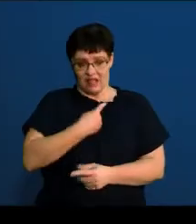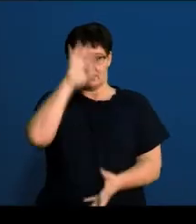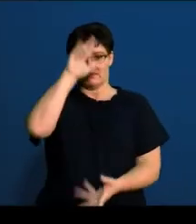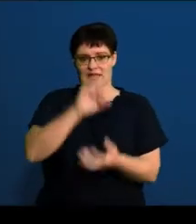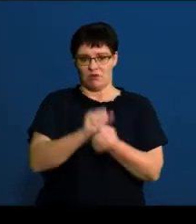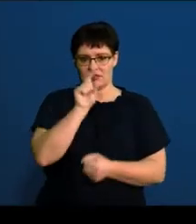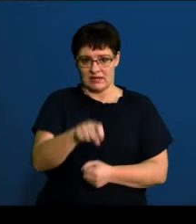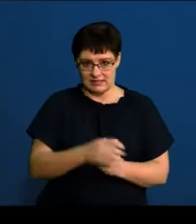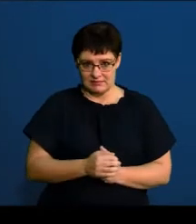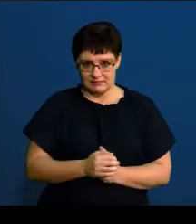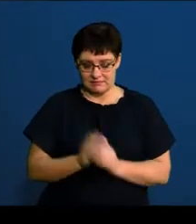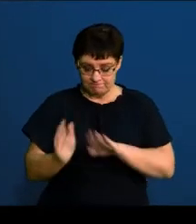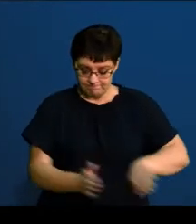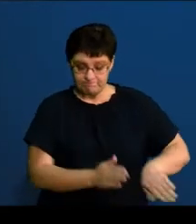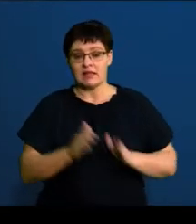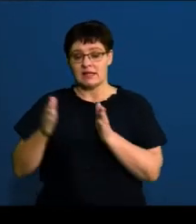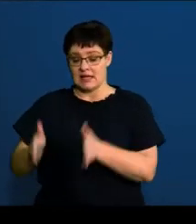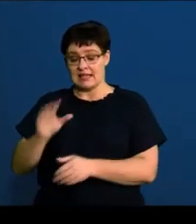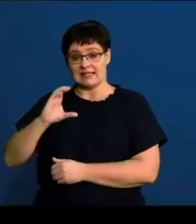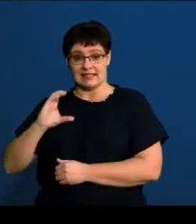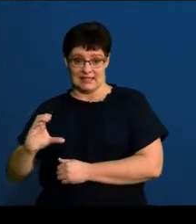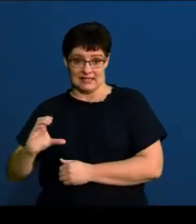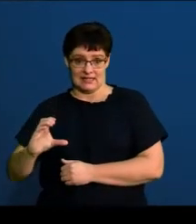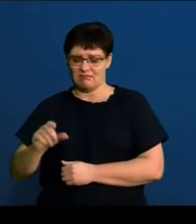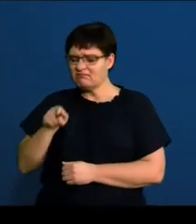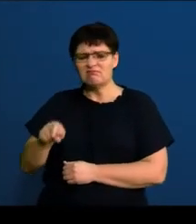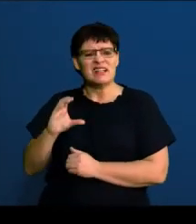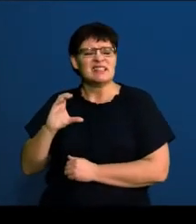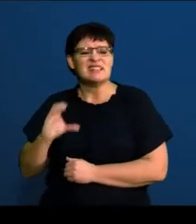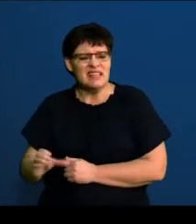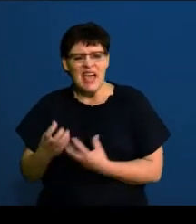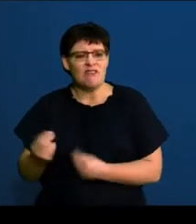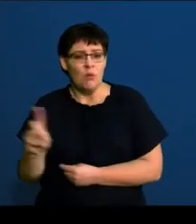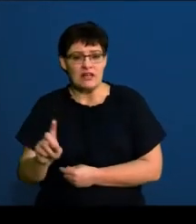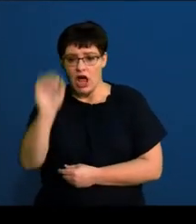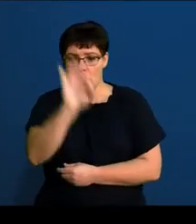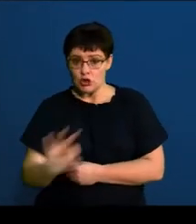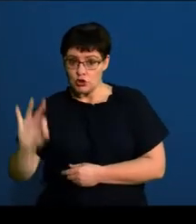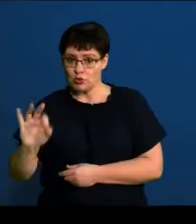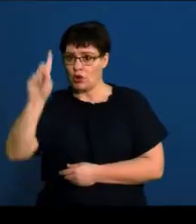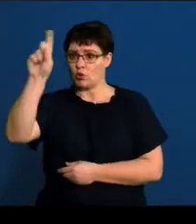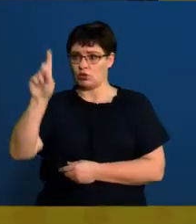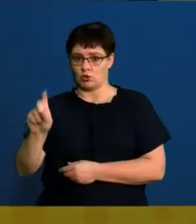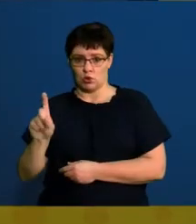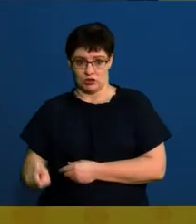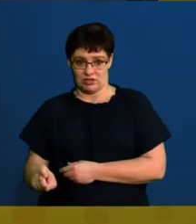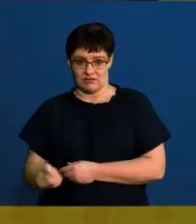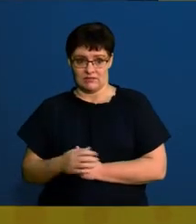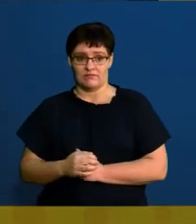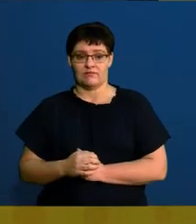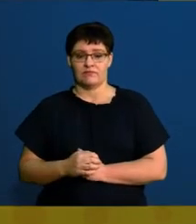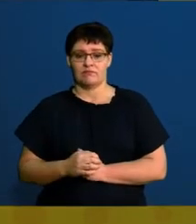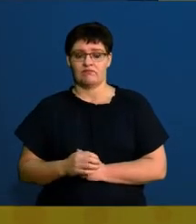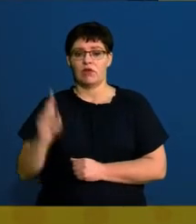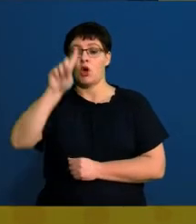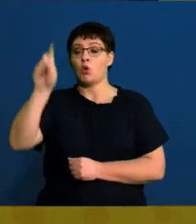Then we go on to section C. And section C has 3 questions within it. The first question